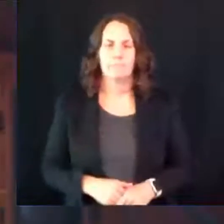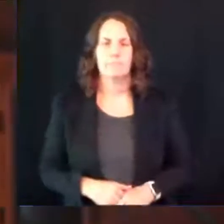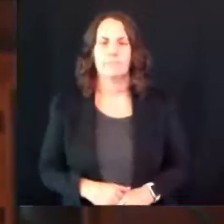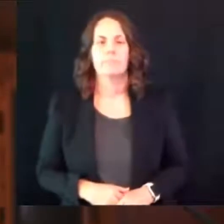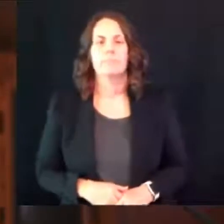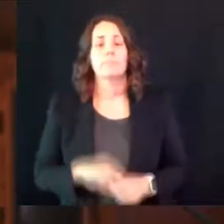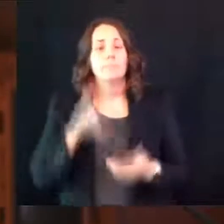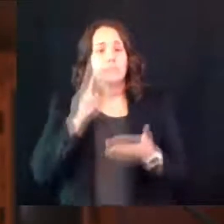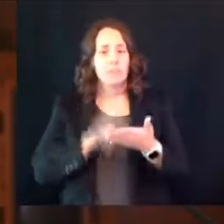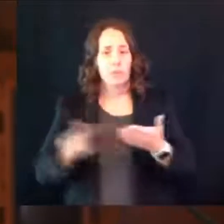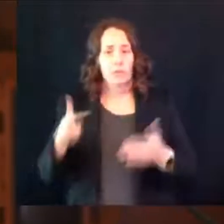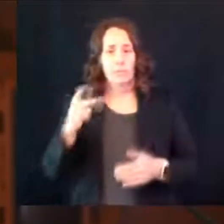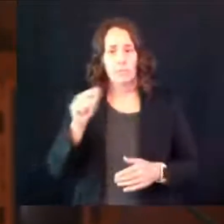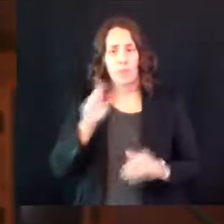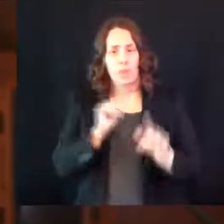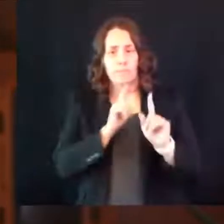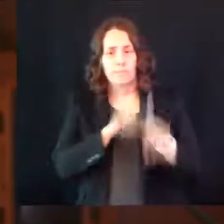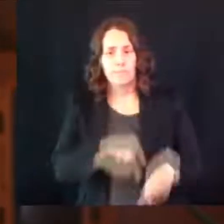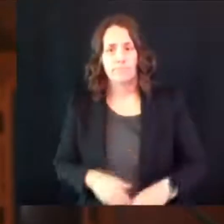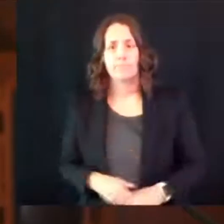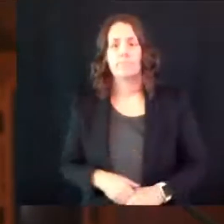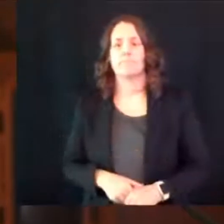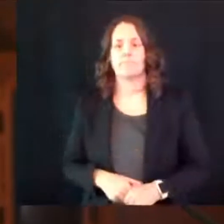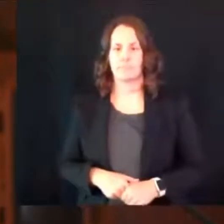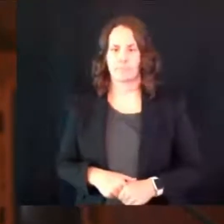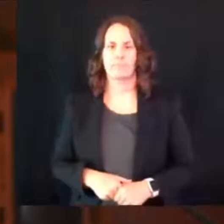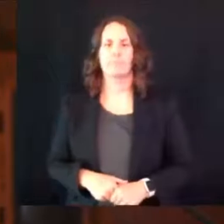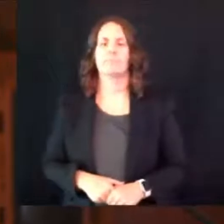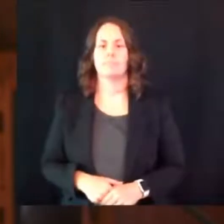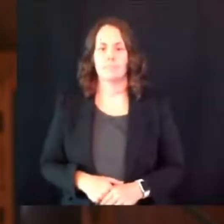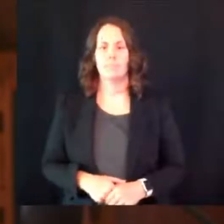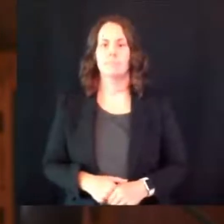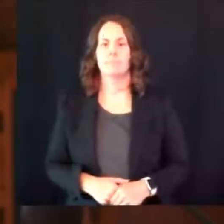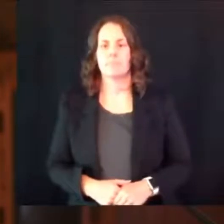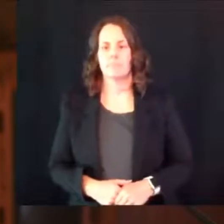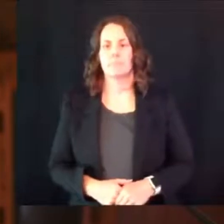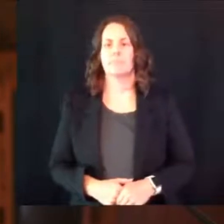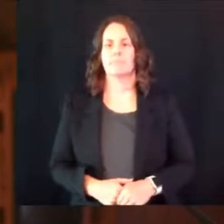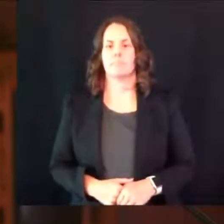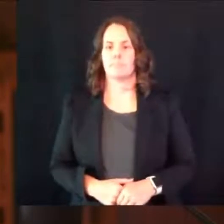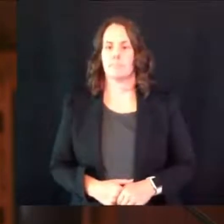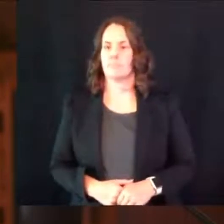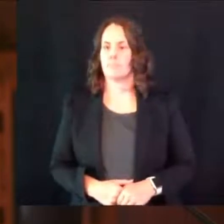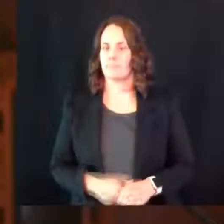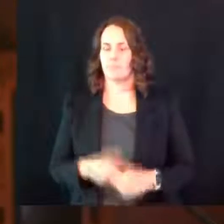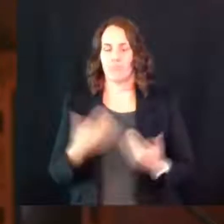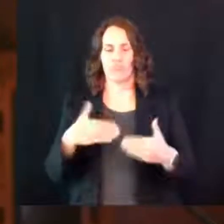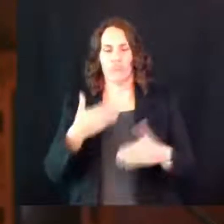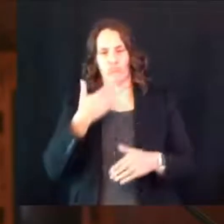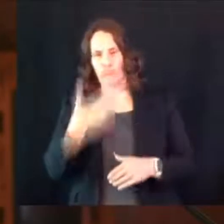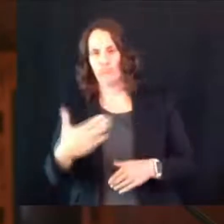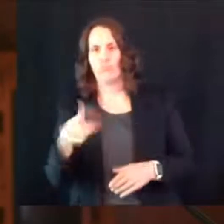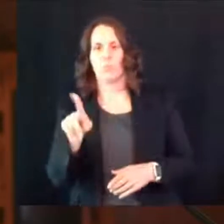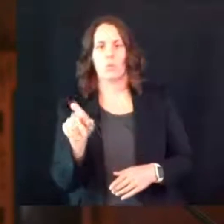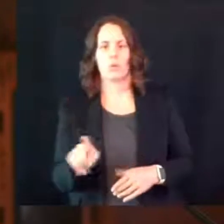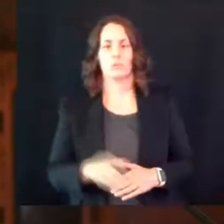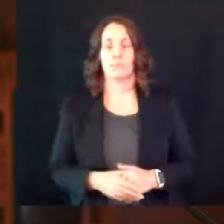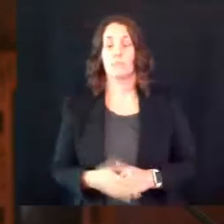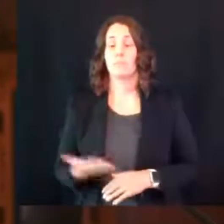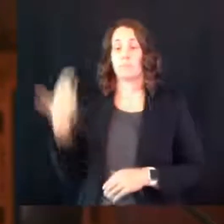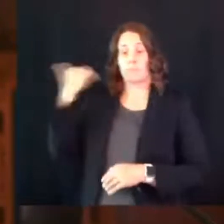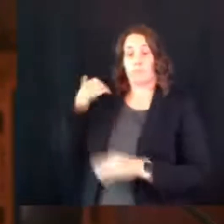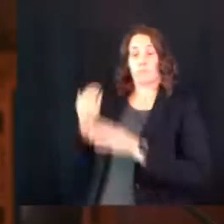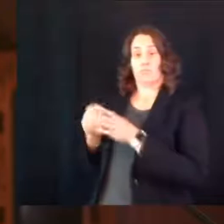think it's a great question, right? In March and April, when we had Safer at Home